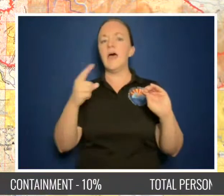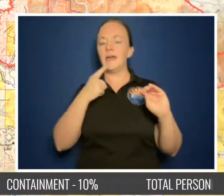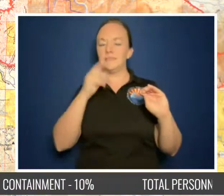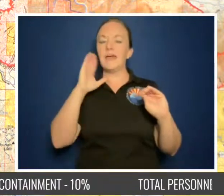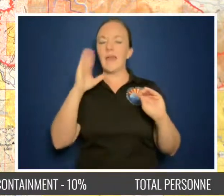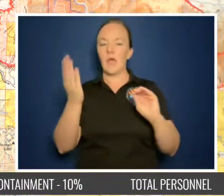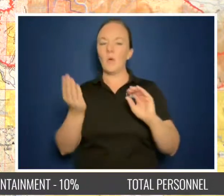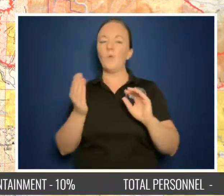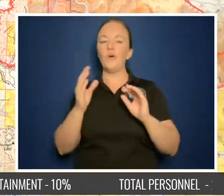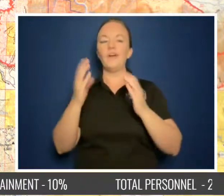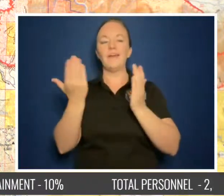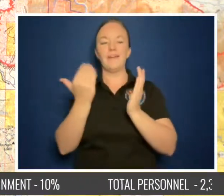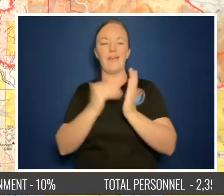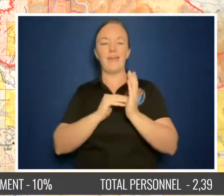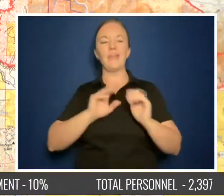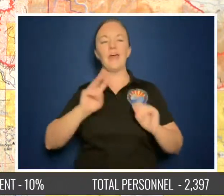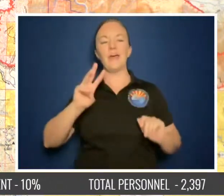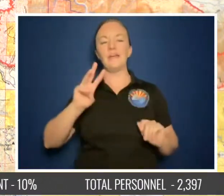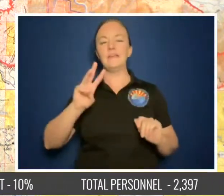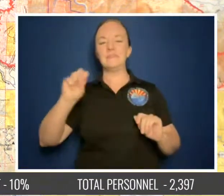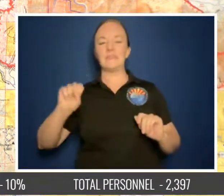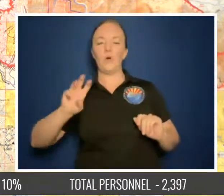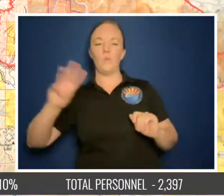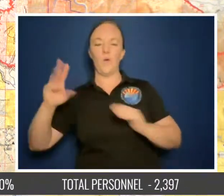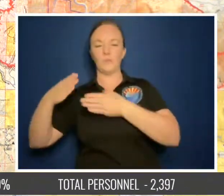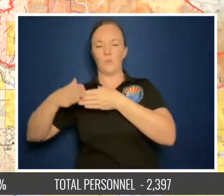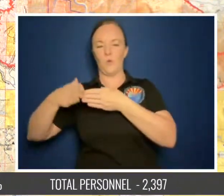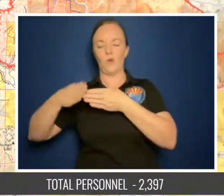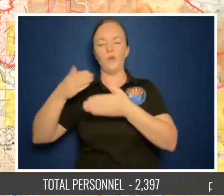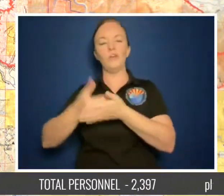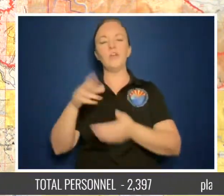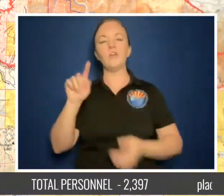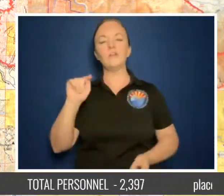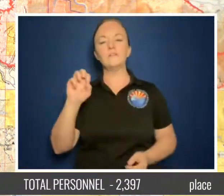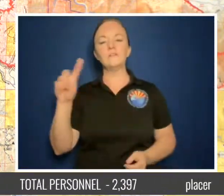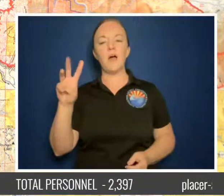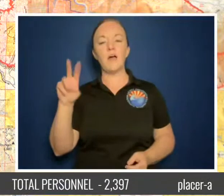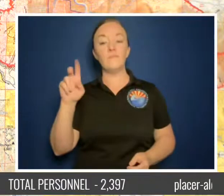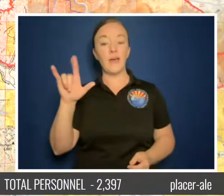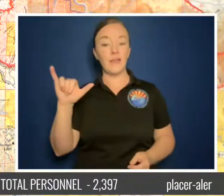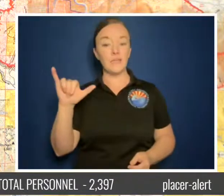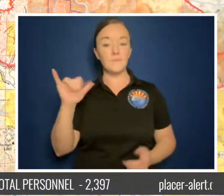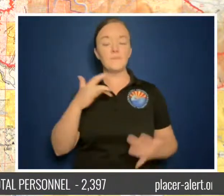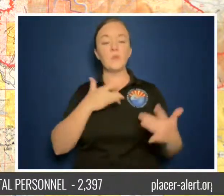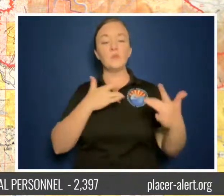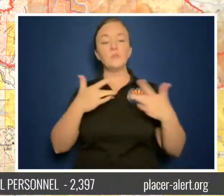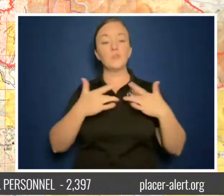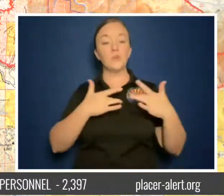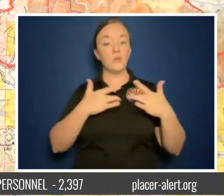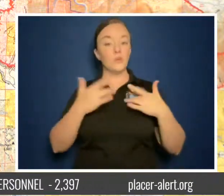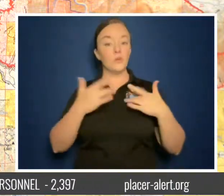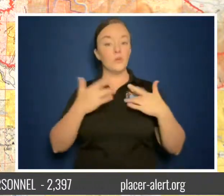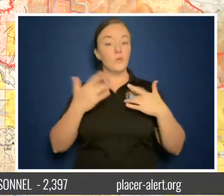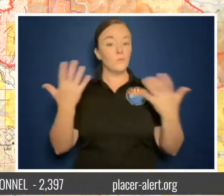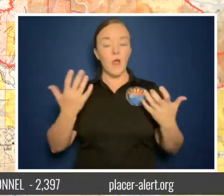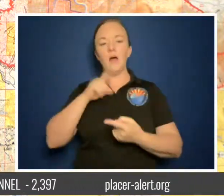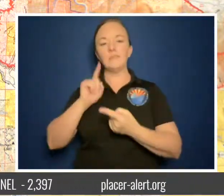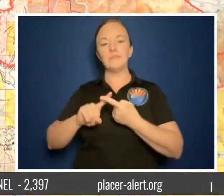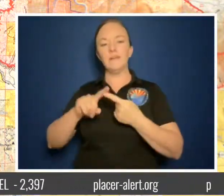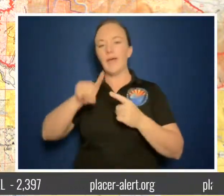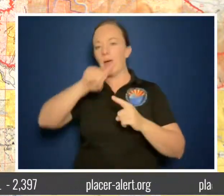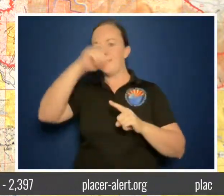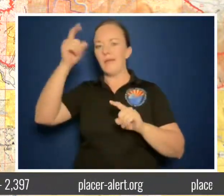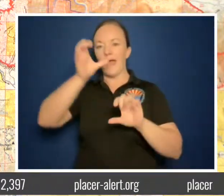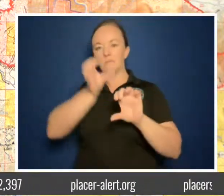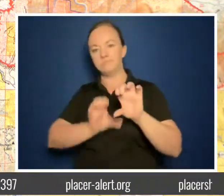this under Todd Valley. So the concern there is until this is completed and we're comfortable